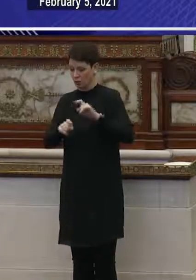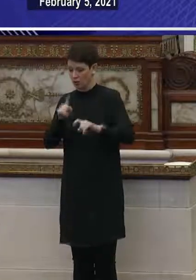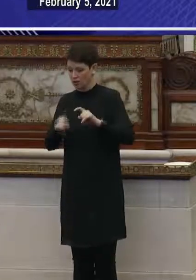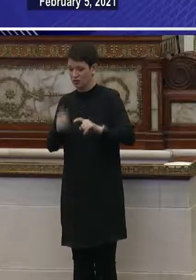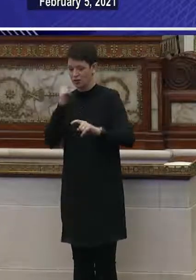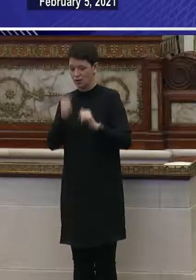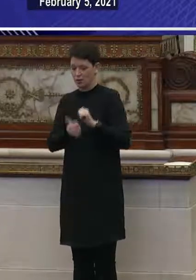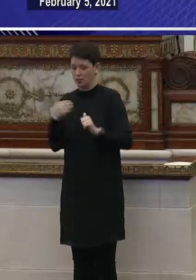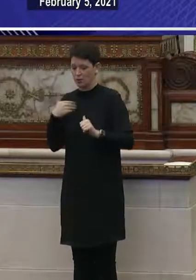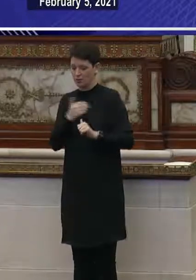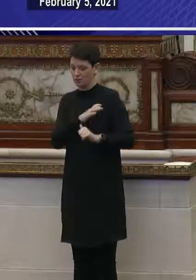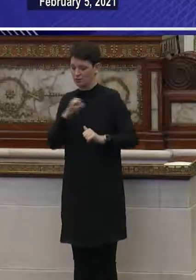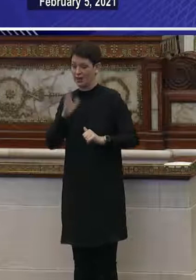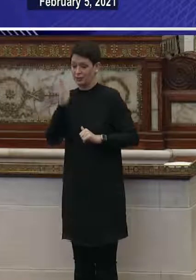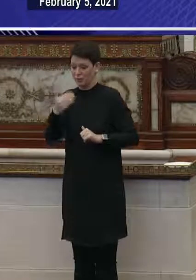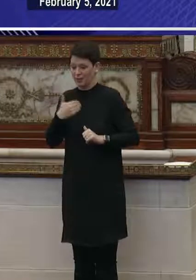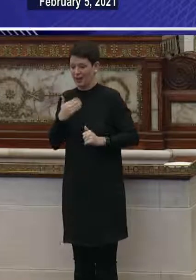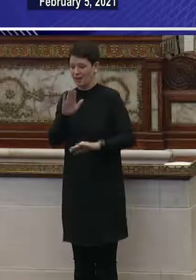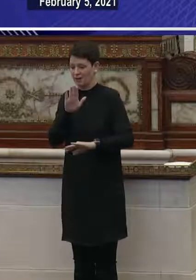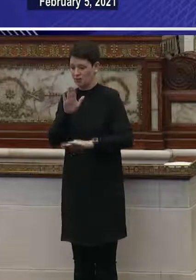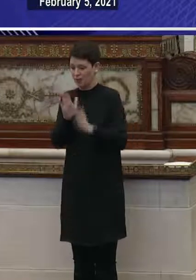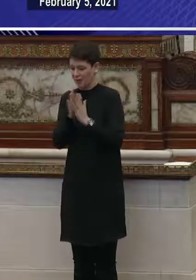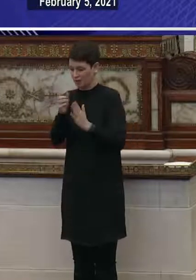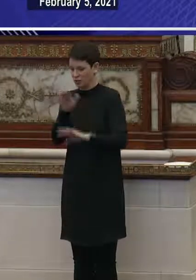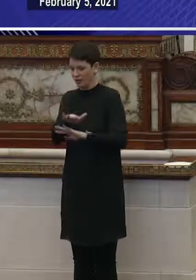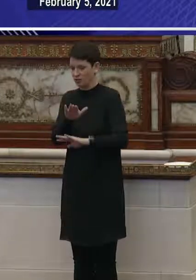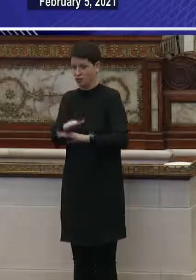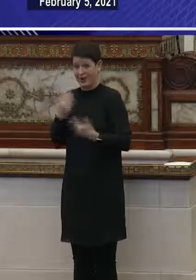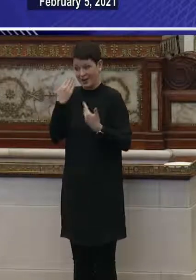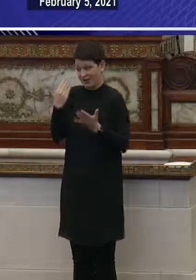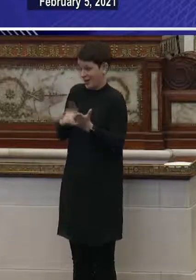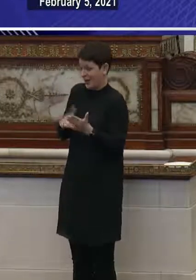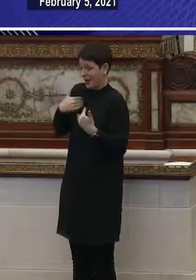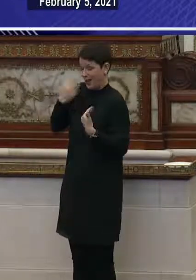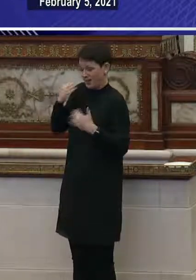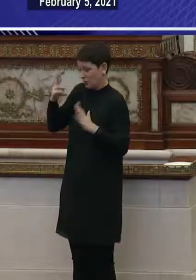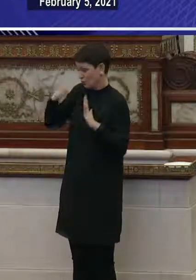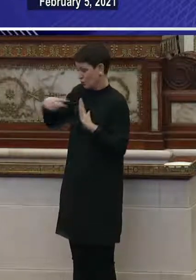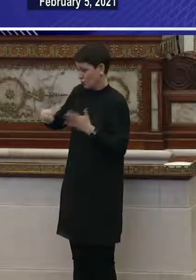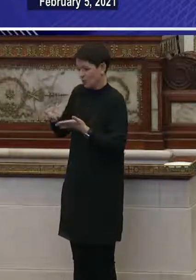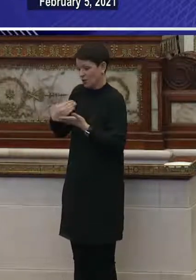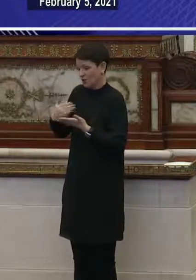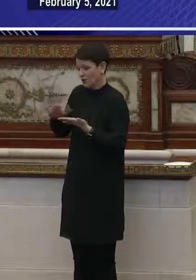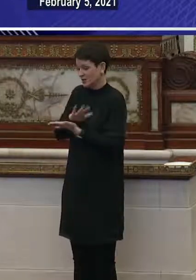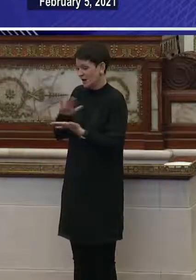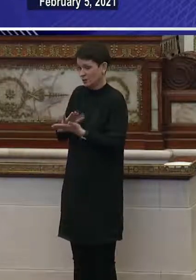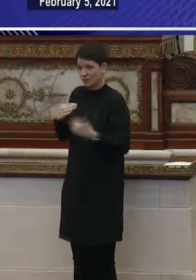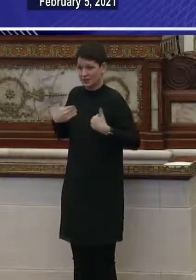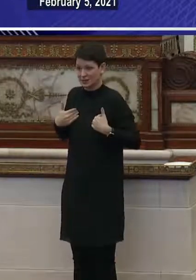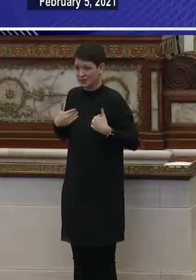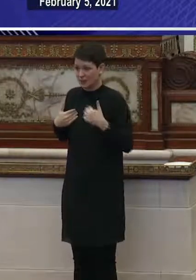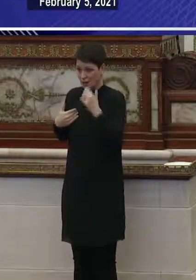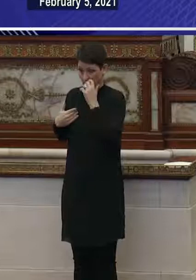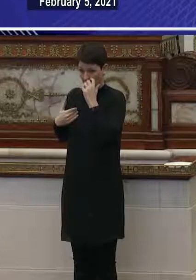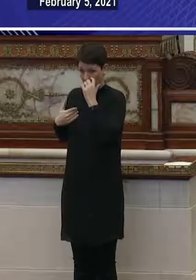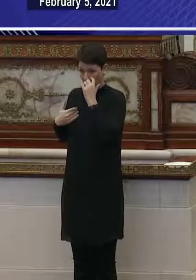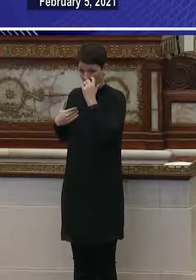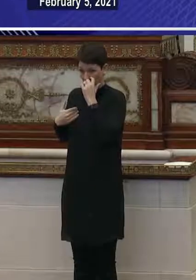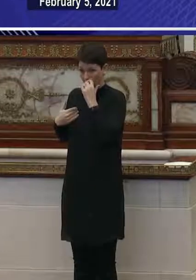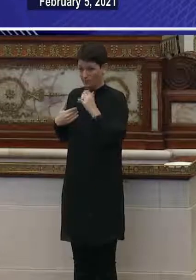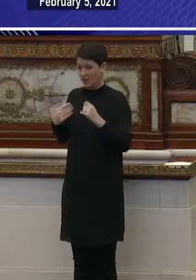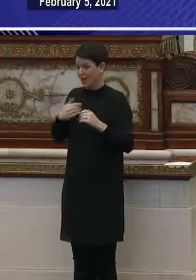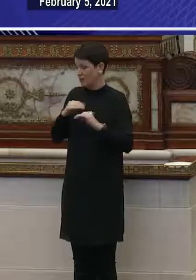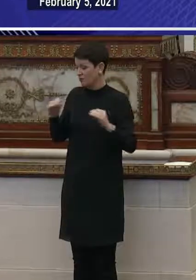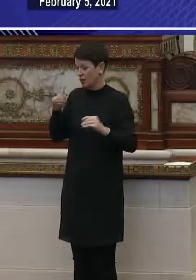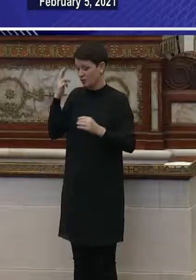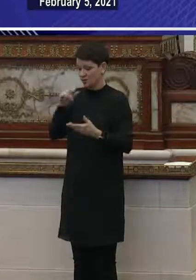most members of council will have this afternoon. Now, again, I did not review documents of that. If that came from the health department, I would have no reason